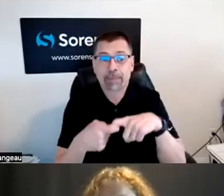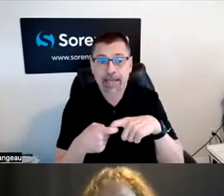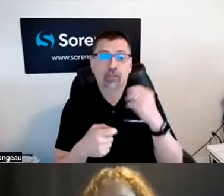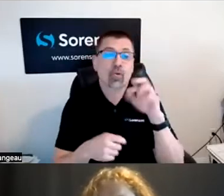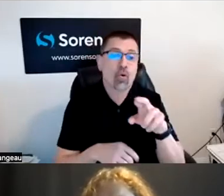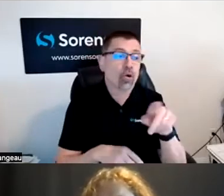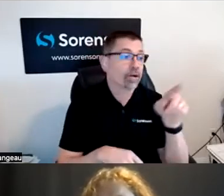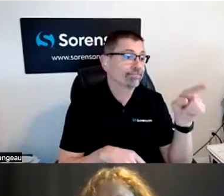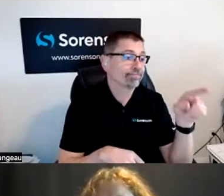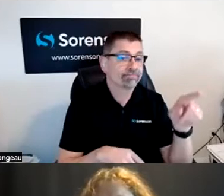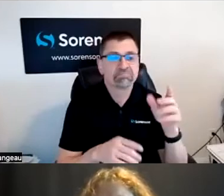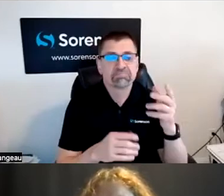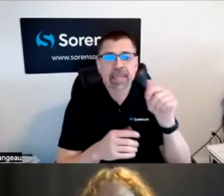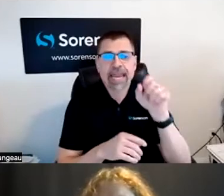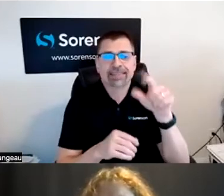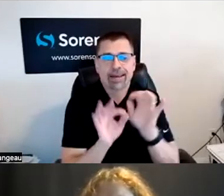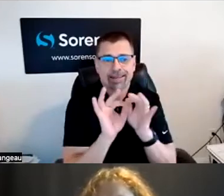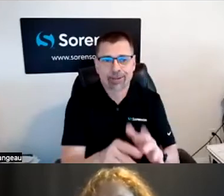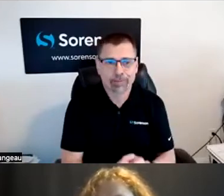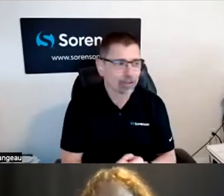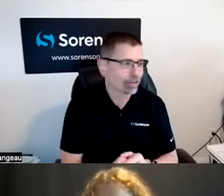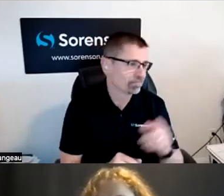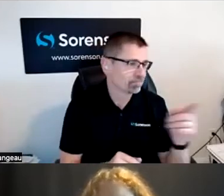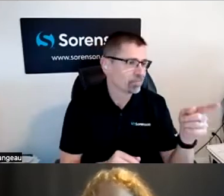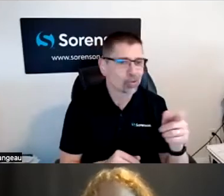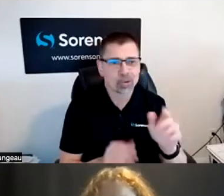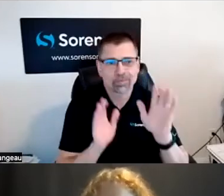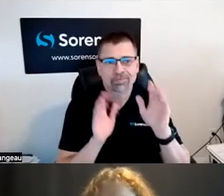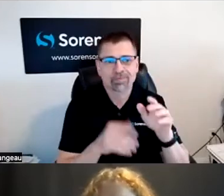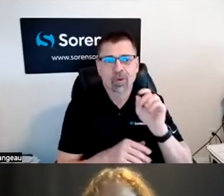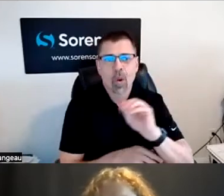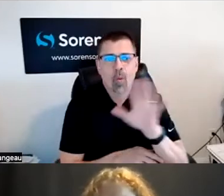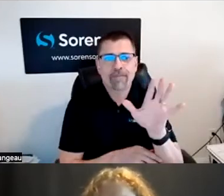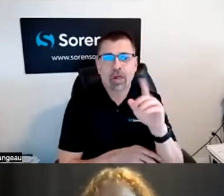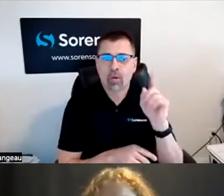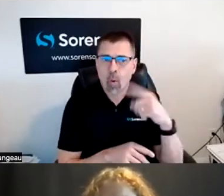a way. And you could, again, do that with either Spanish or with an ASL interpreter.